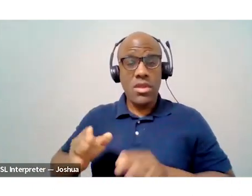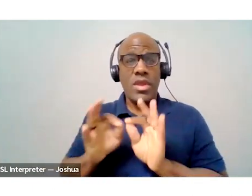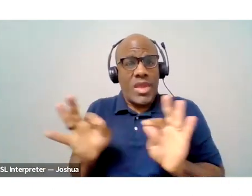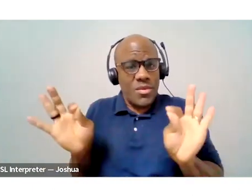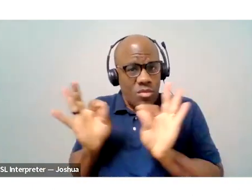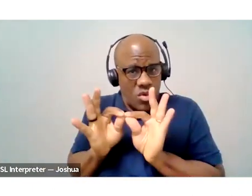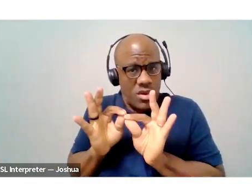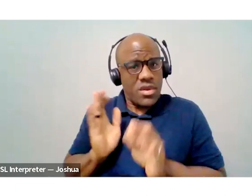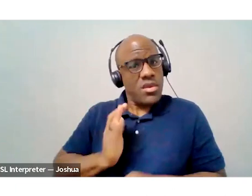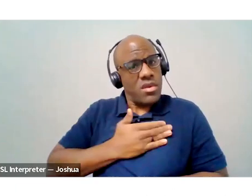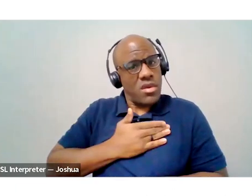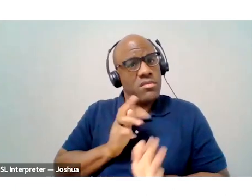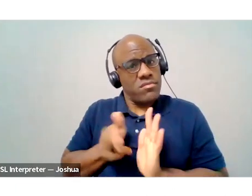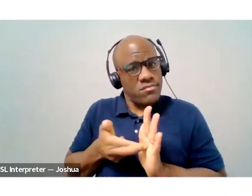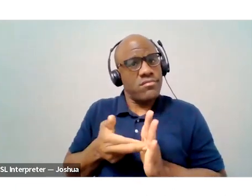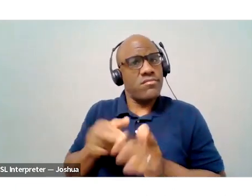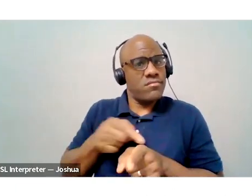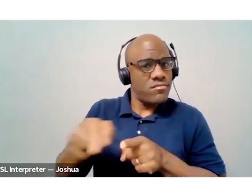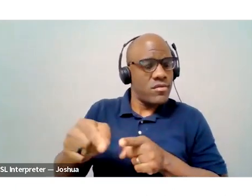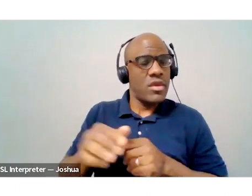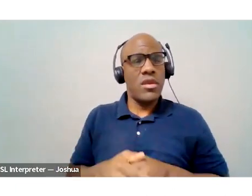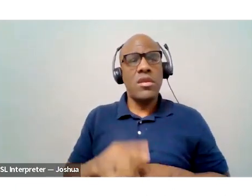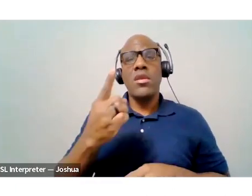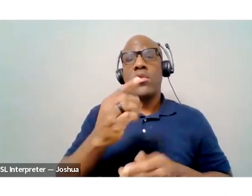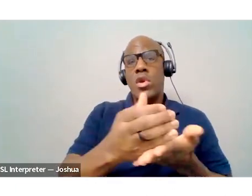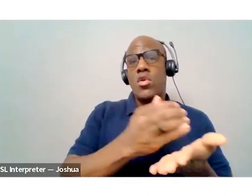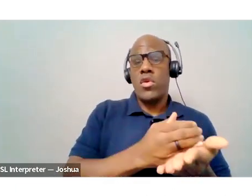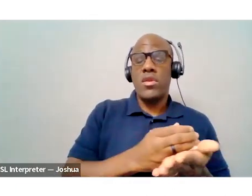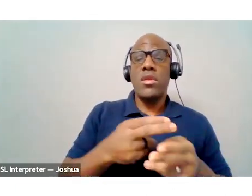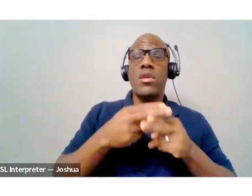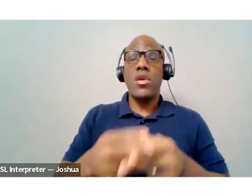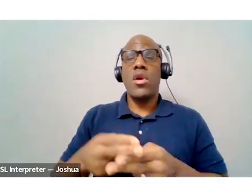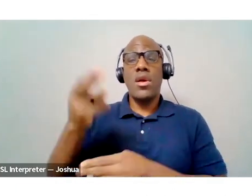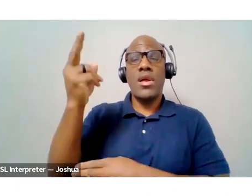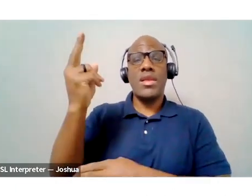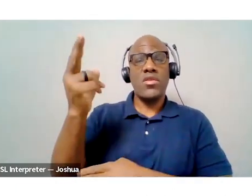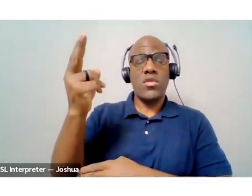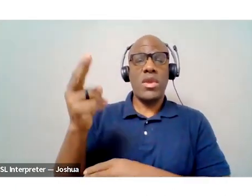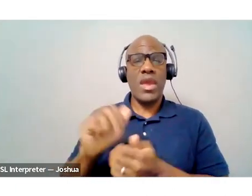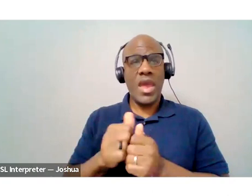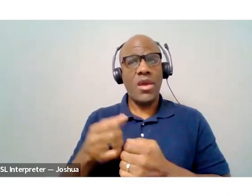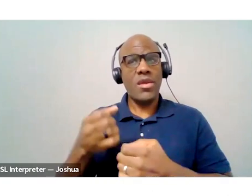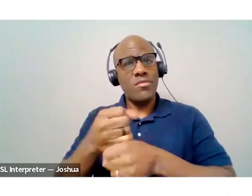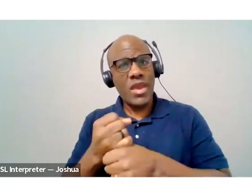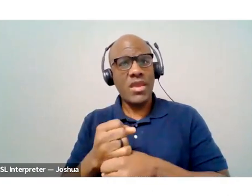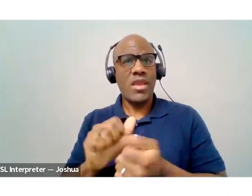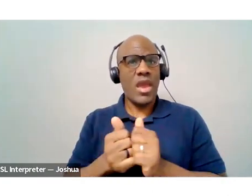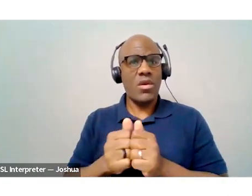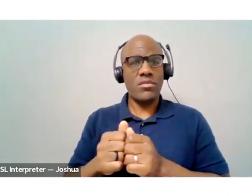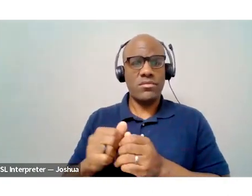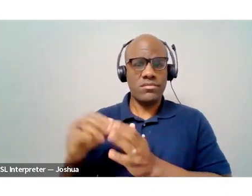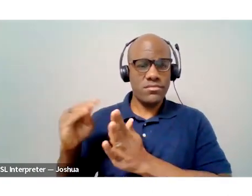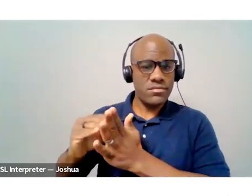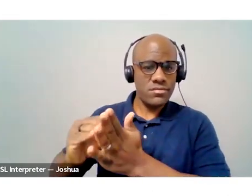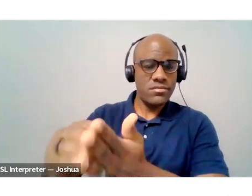called historiography, how history is produced, is part of the work of even creative media literacy. And I have